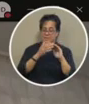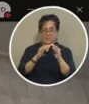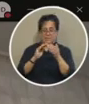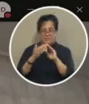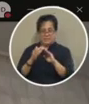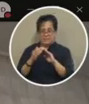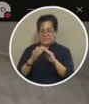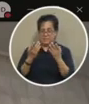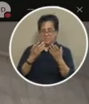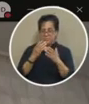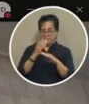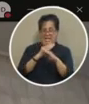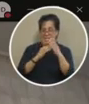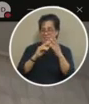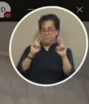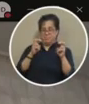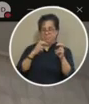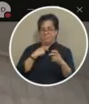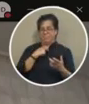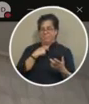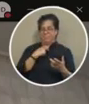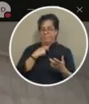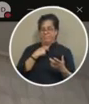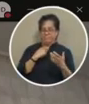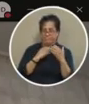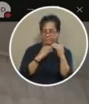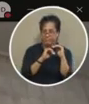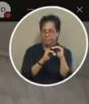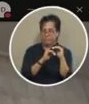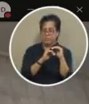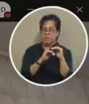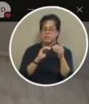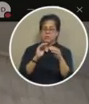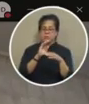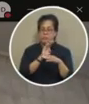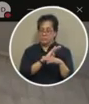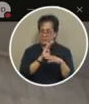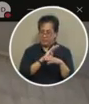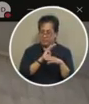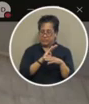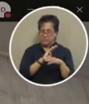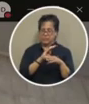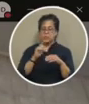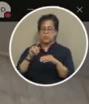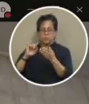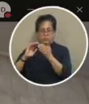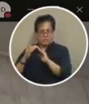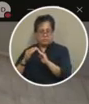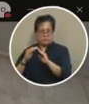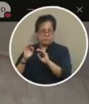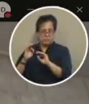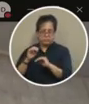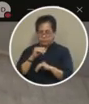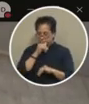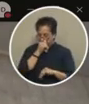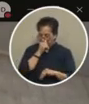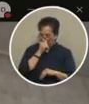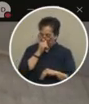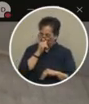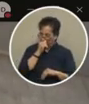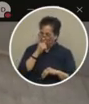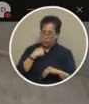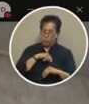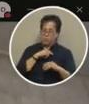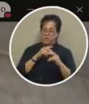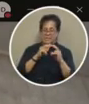are tied a little farther in terms of commercial tenants than they would be in residential terms.